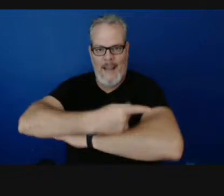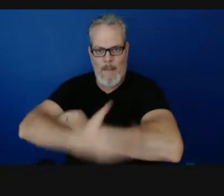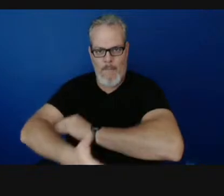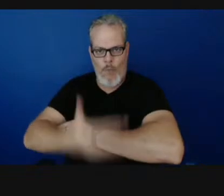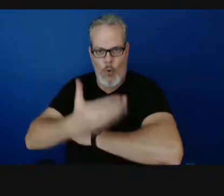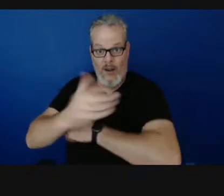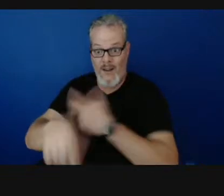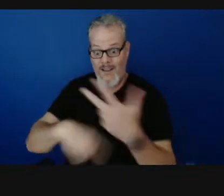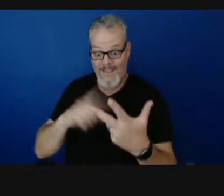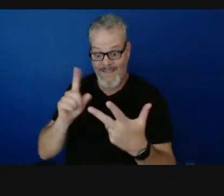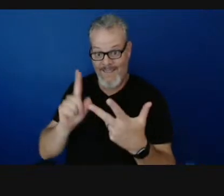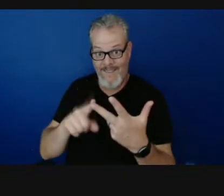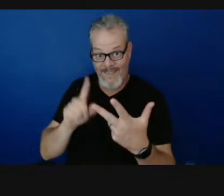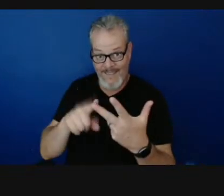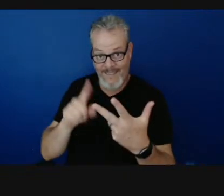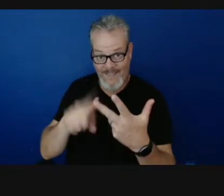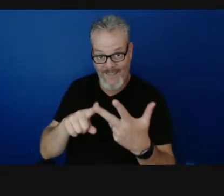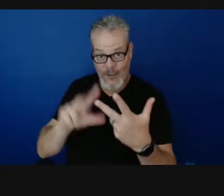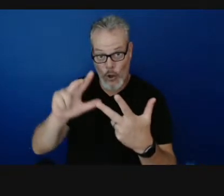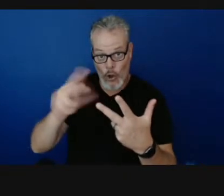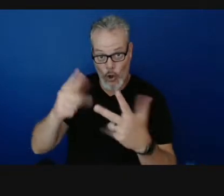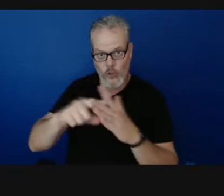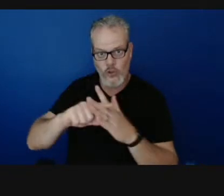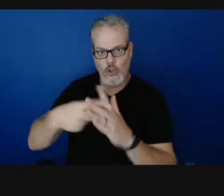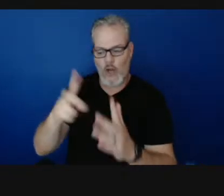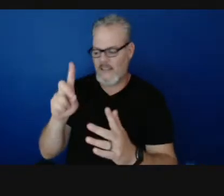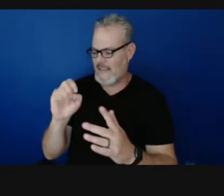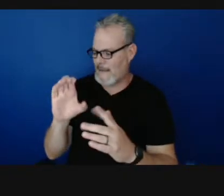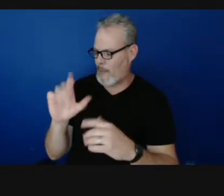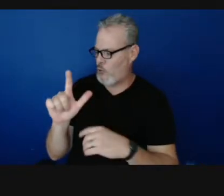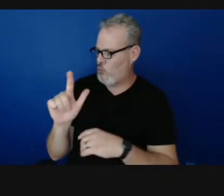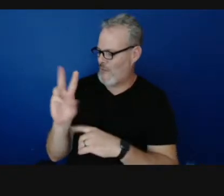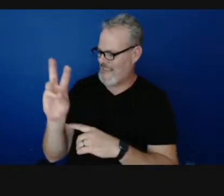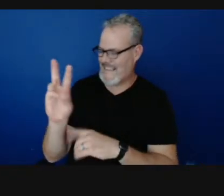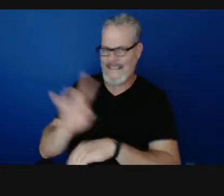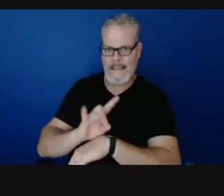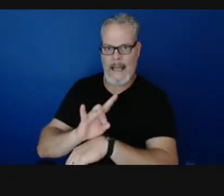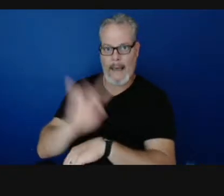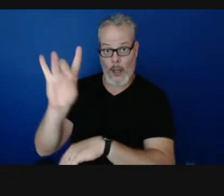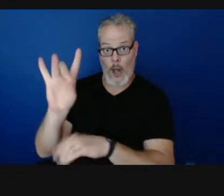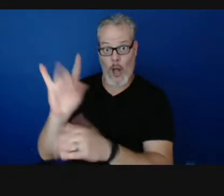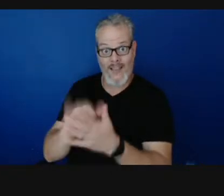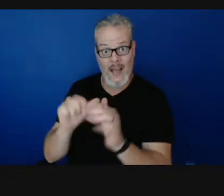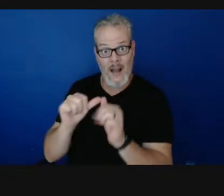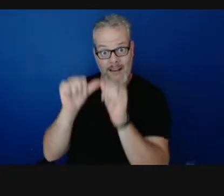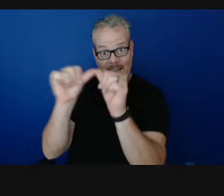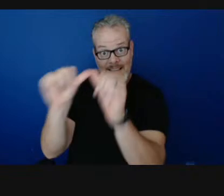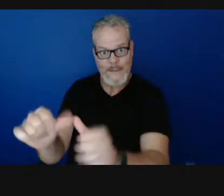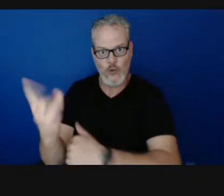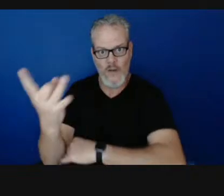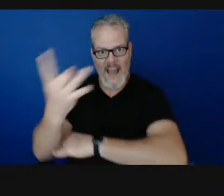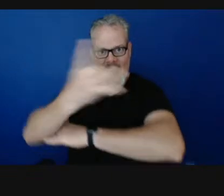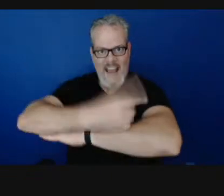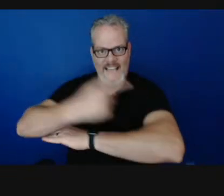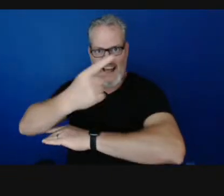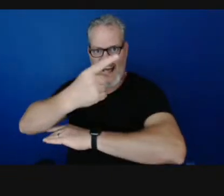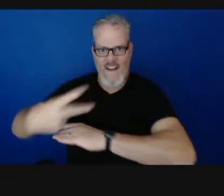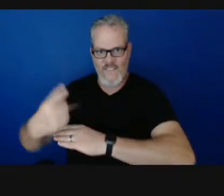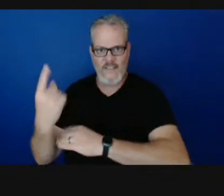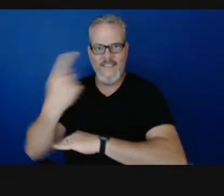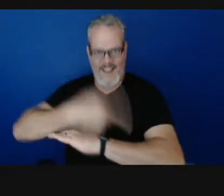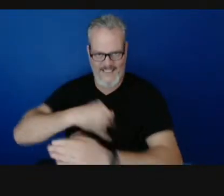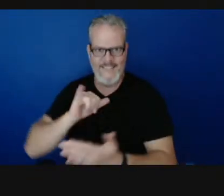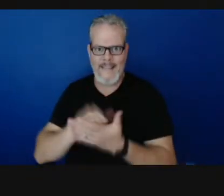the final episode, started on December 26th at about 8 a.m., and that episode continued for about 8.5 days. So that was the